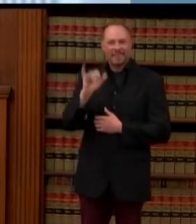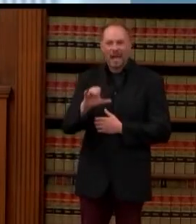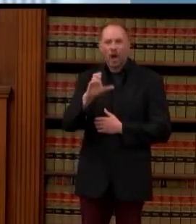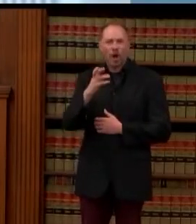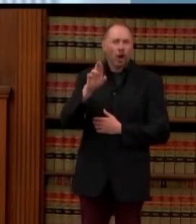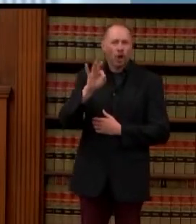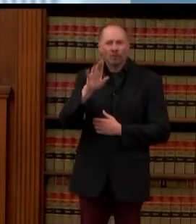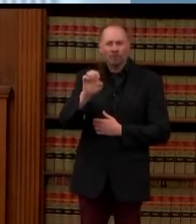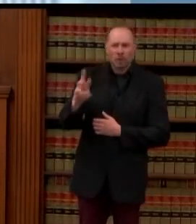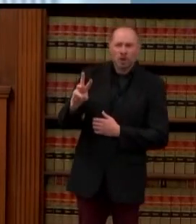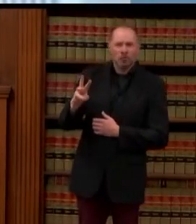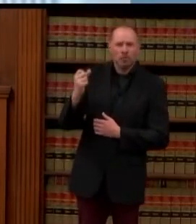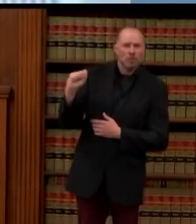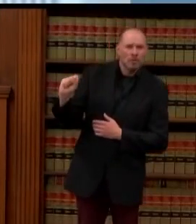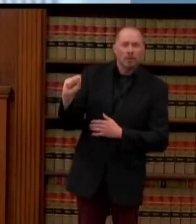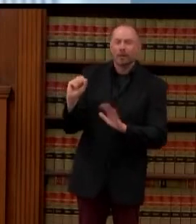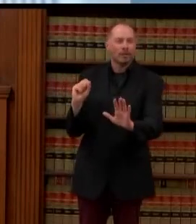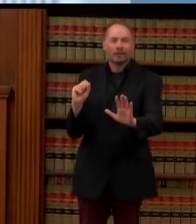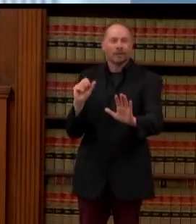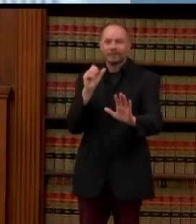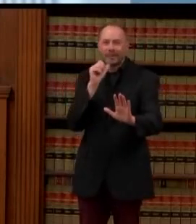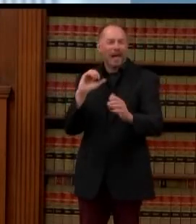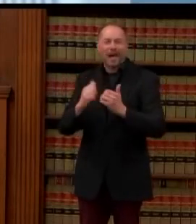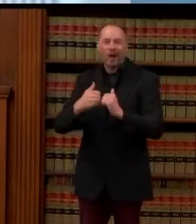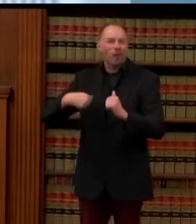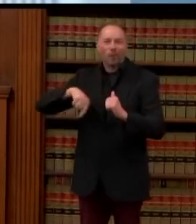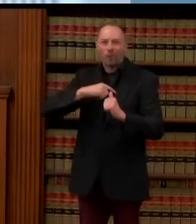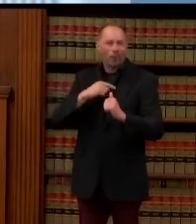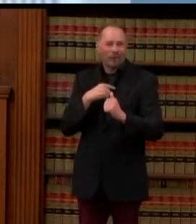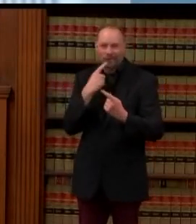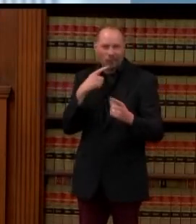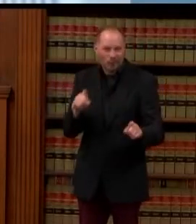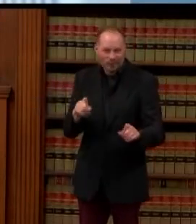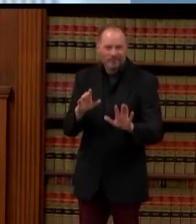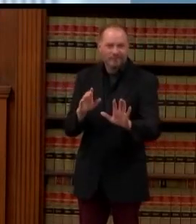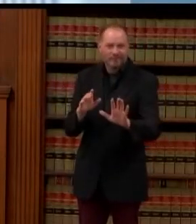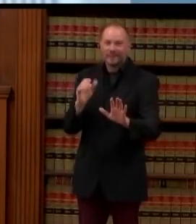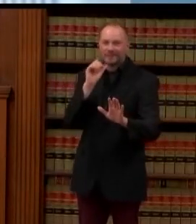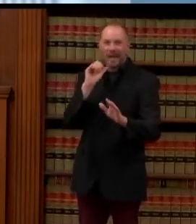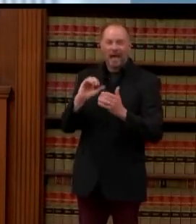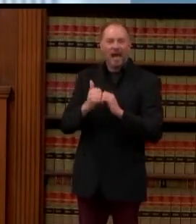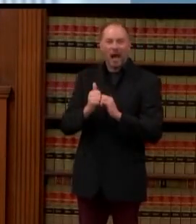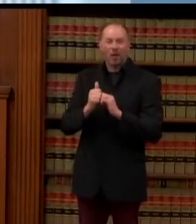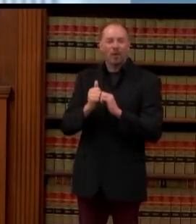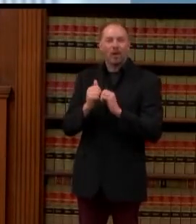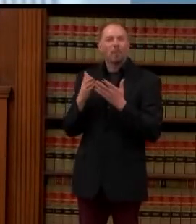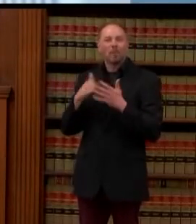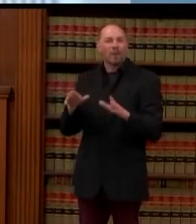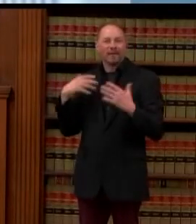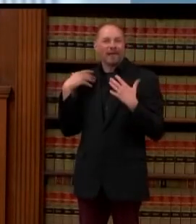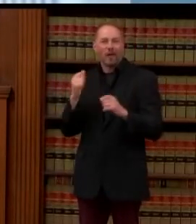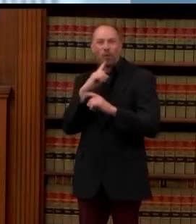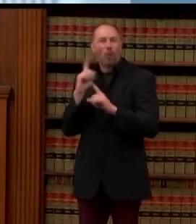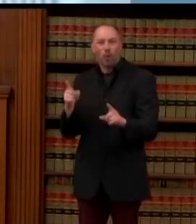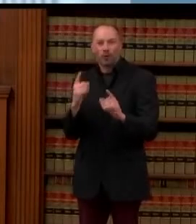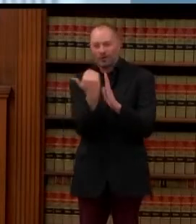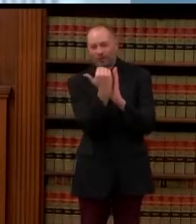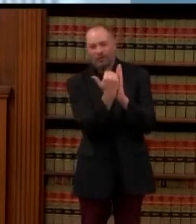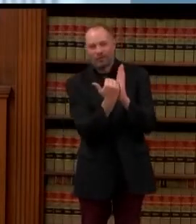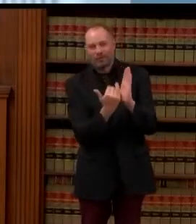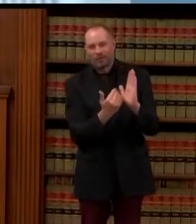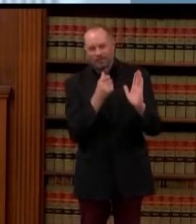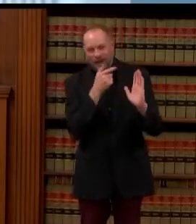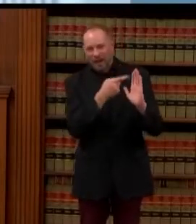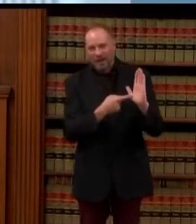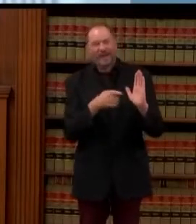curfew, but that's not how we are characterizing it, and it's not how our public health order is framed. This isn't